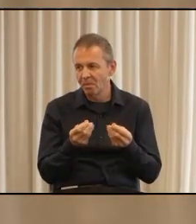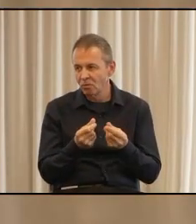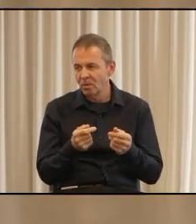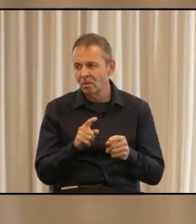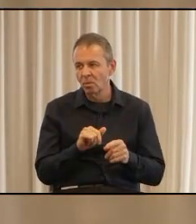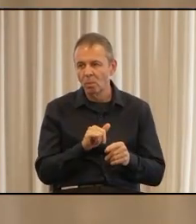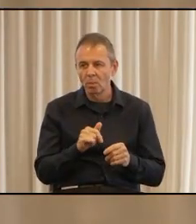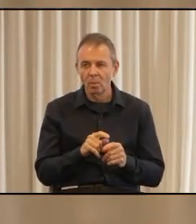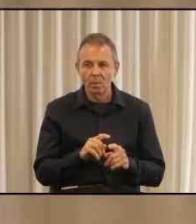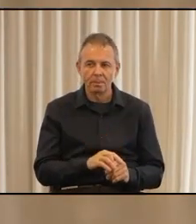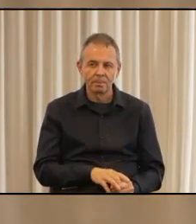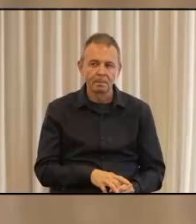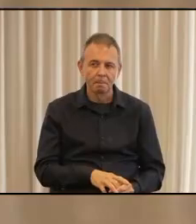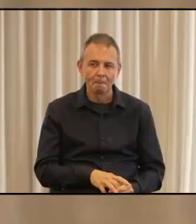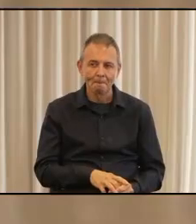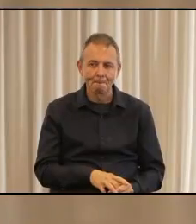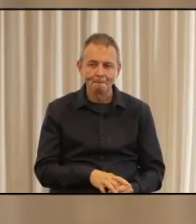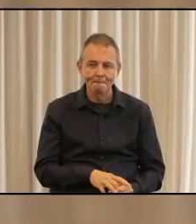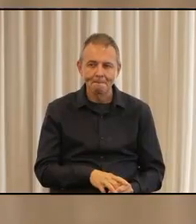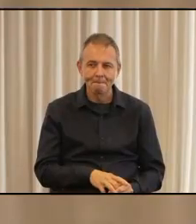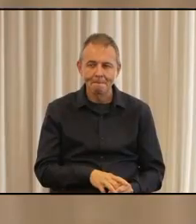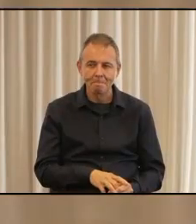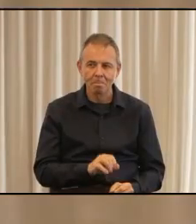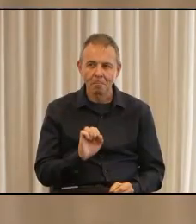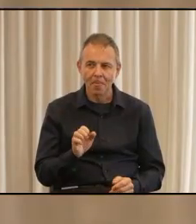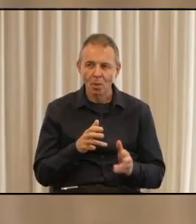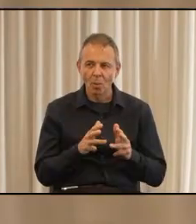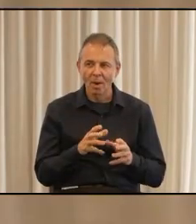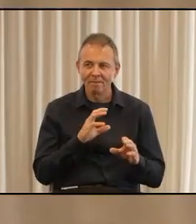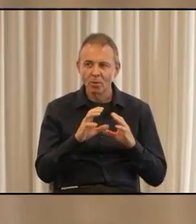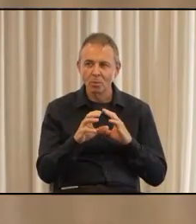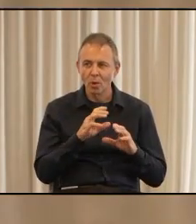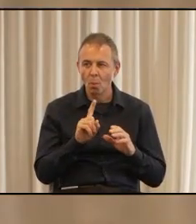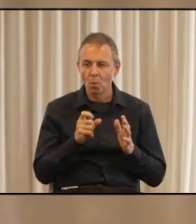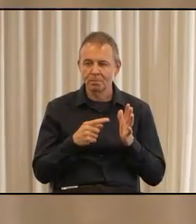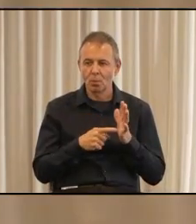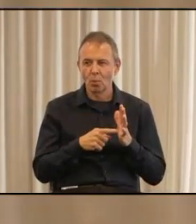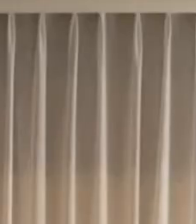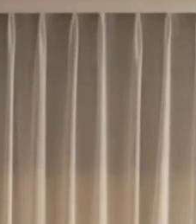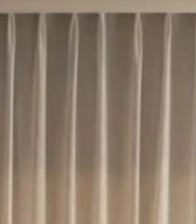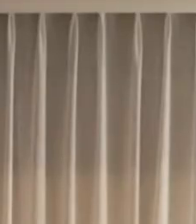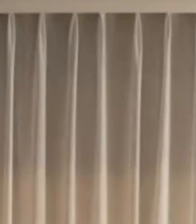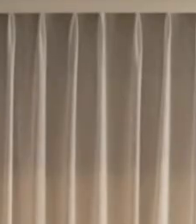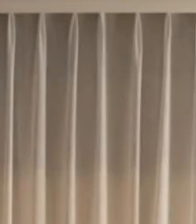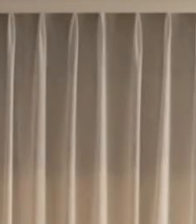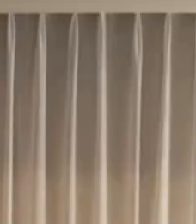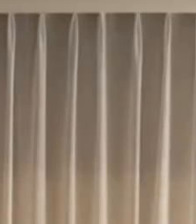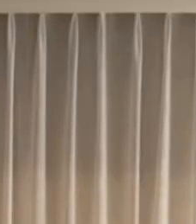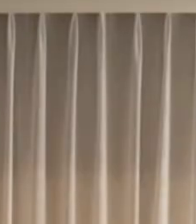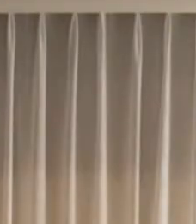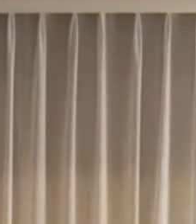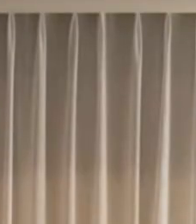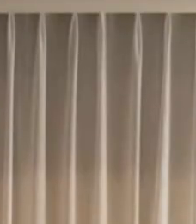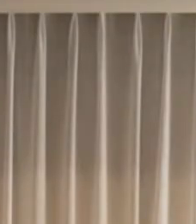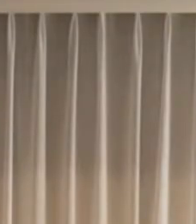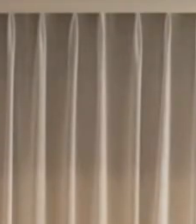things. So it's her way of communicating to the world what's important to her. Yeah. Thanks, Elise, and thanks,